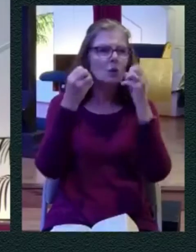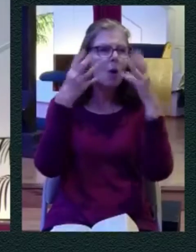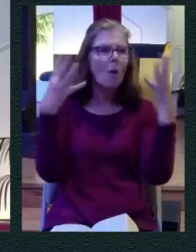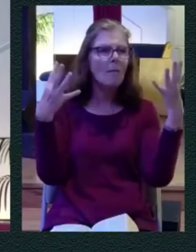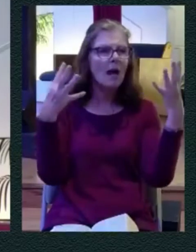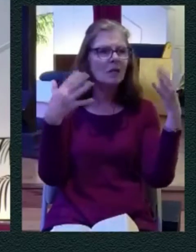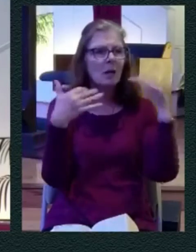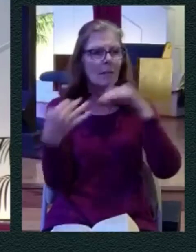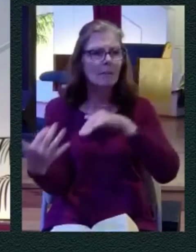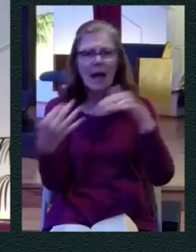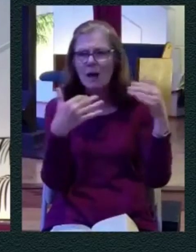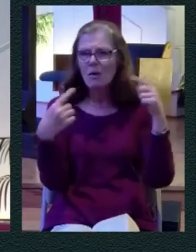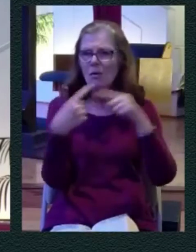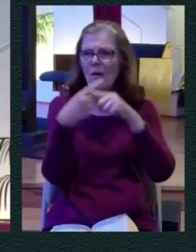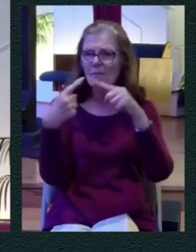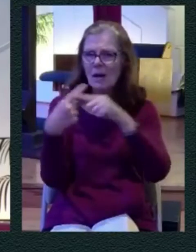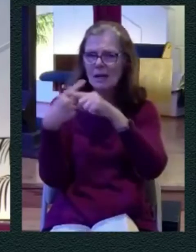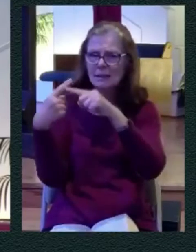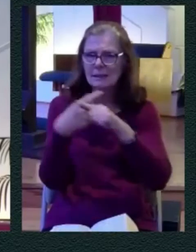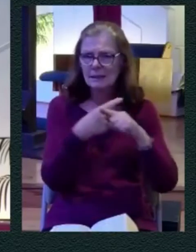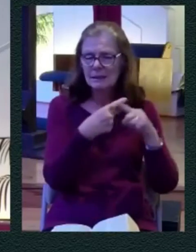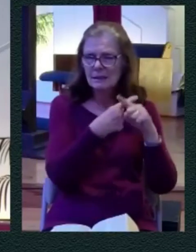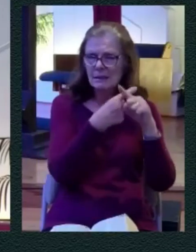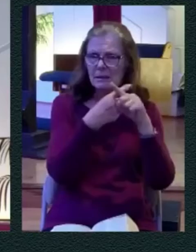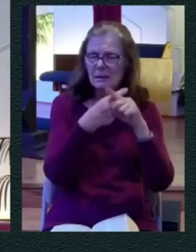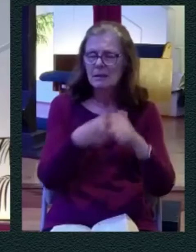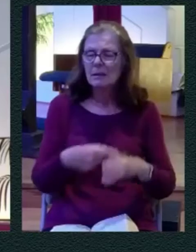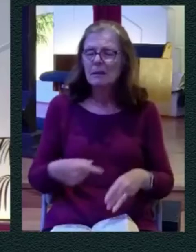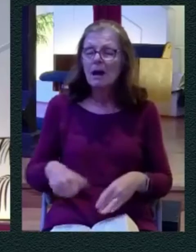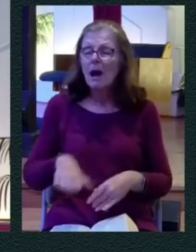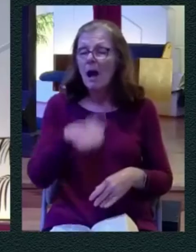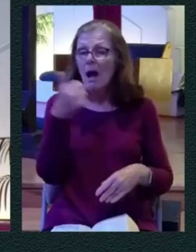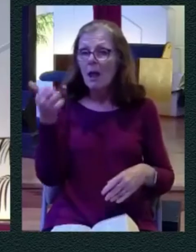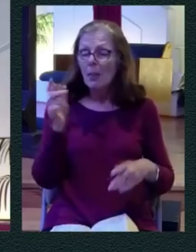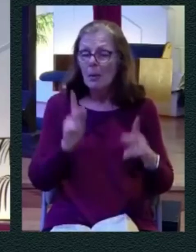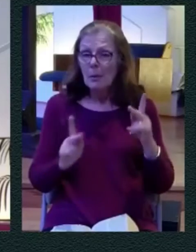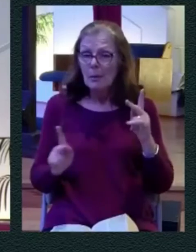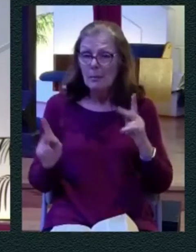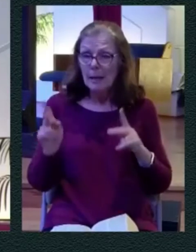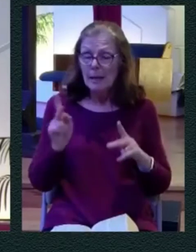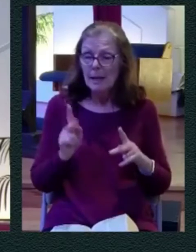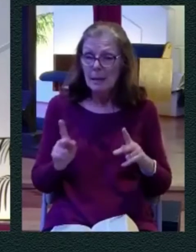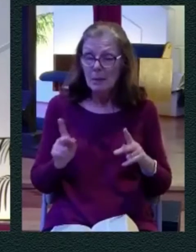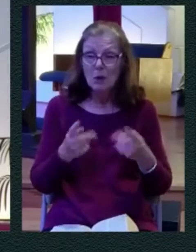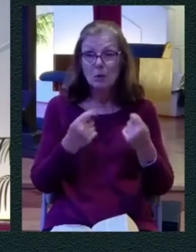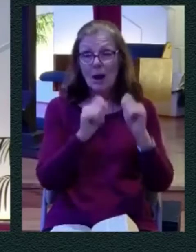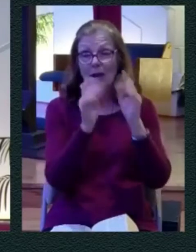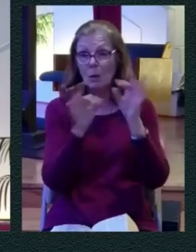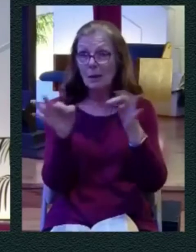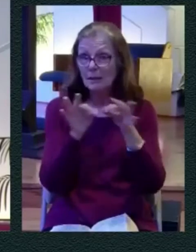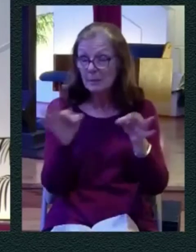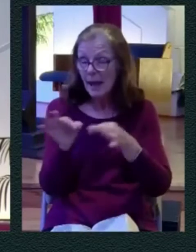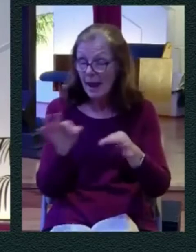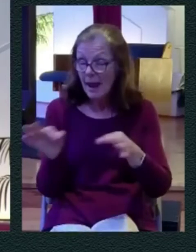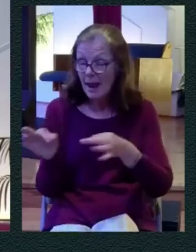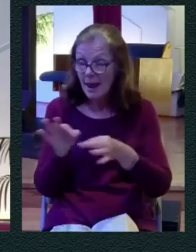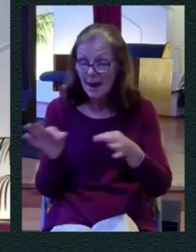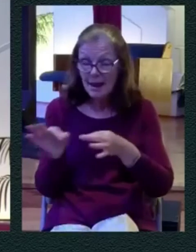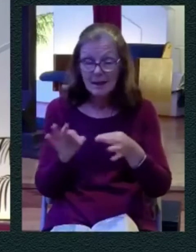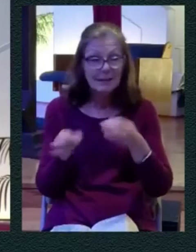of conflict. Others seek to root or to explain each of these